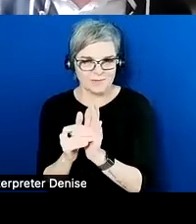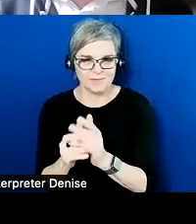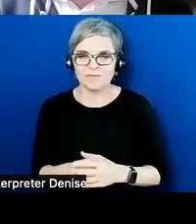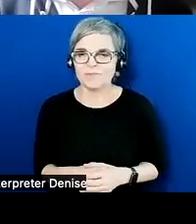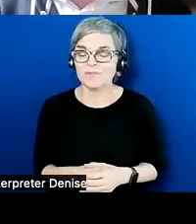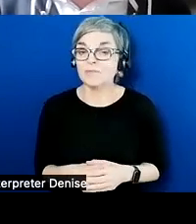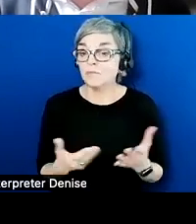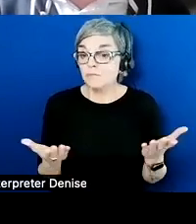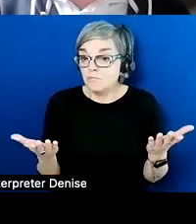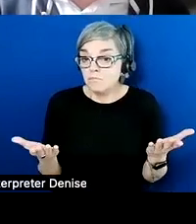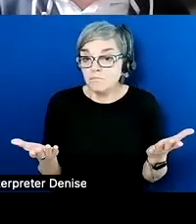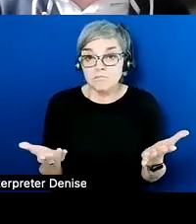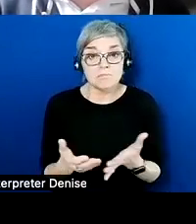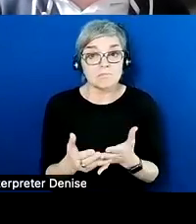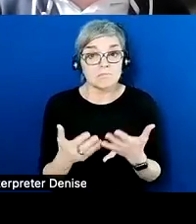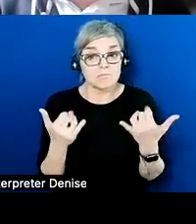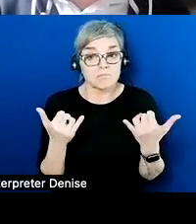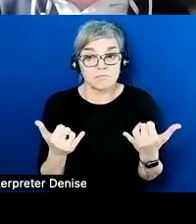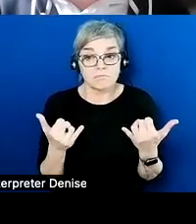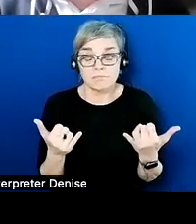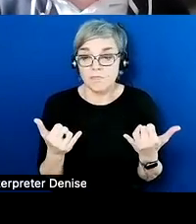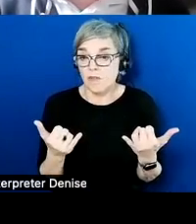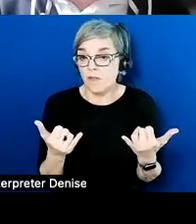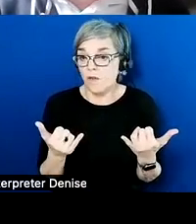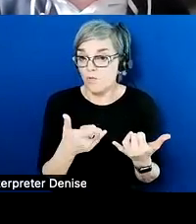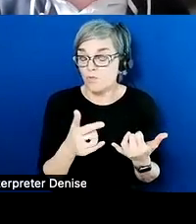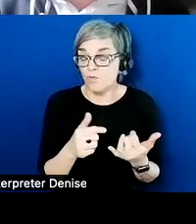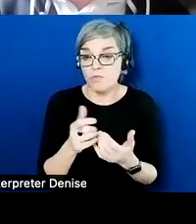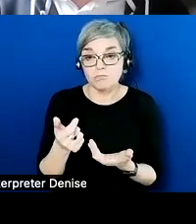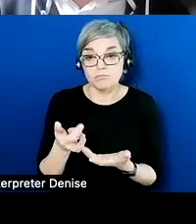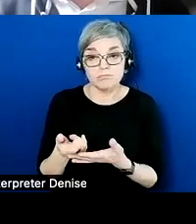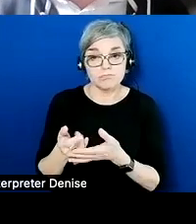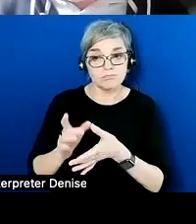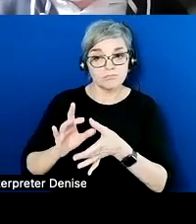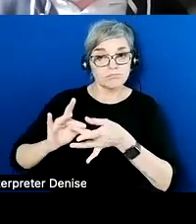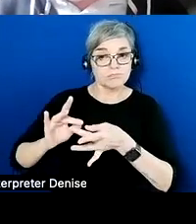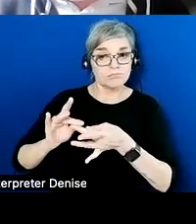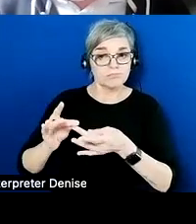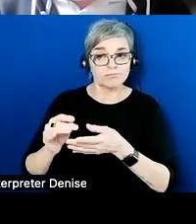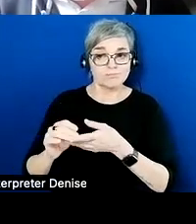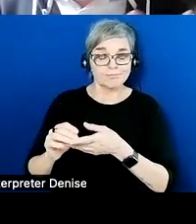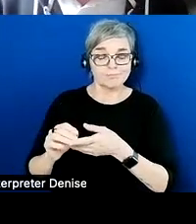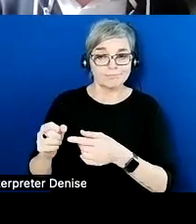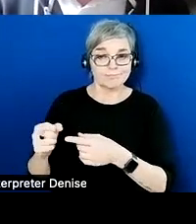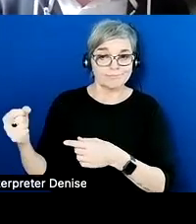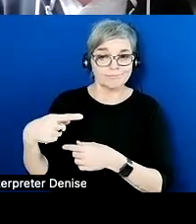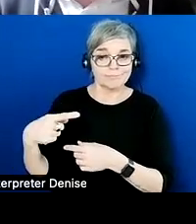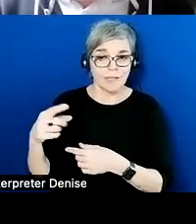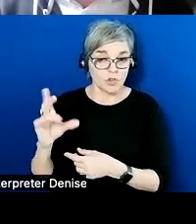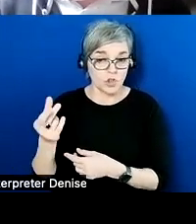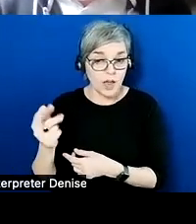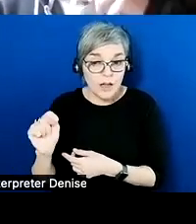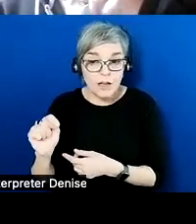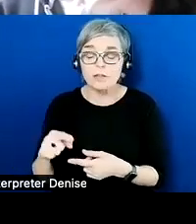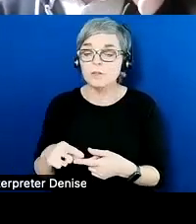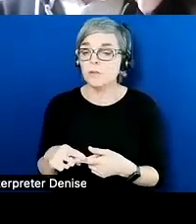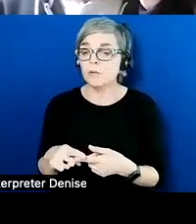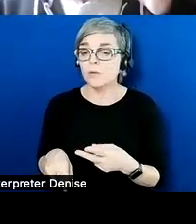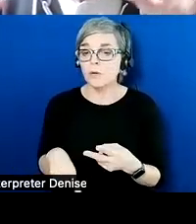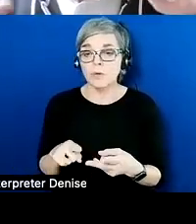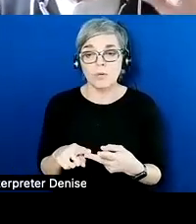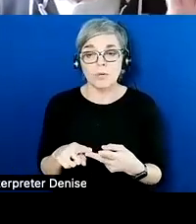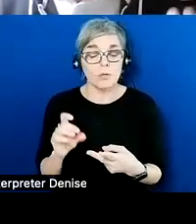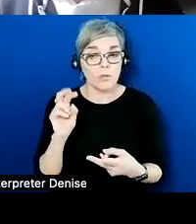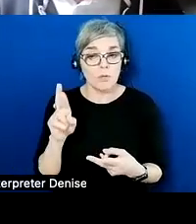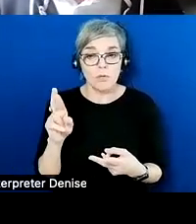to make either comments in the chat function, or if you want to just give us your thoughts, you